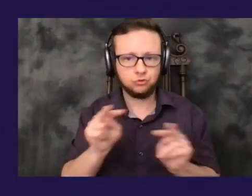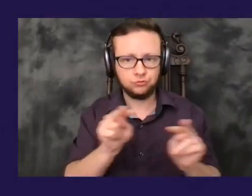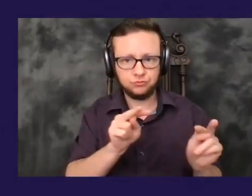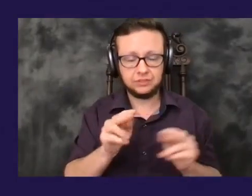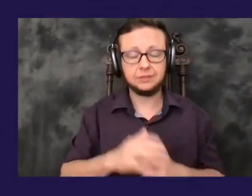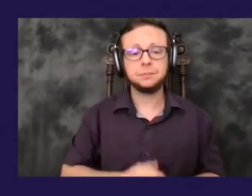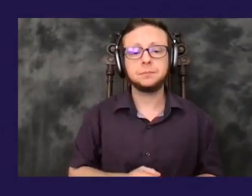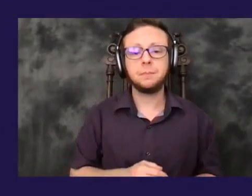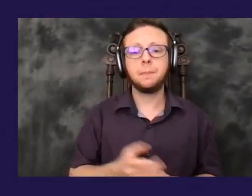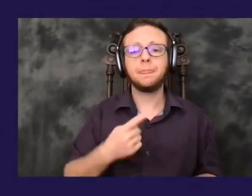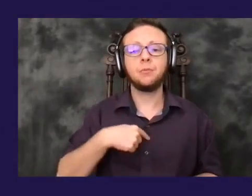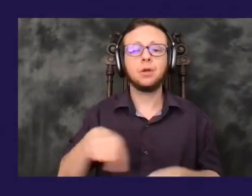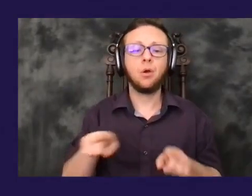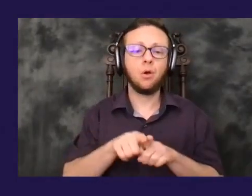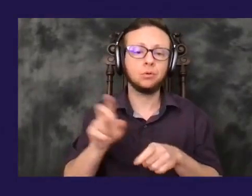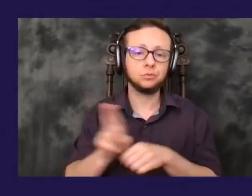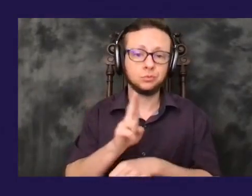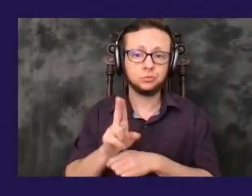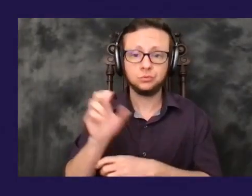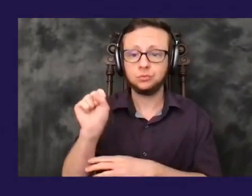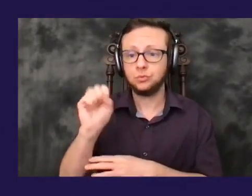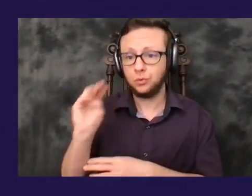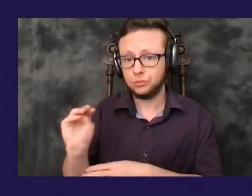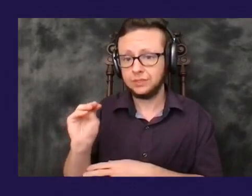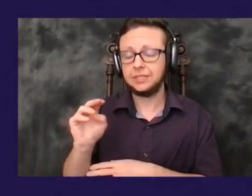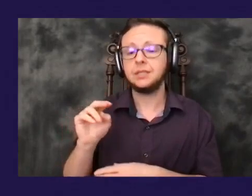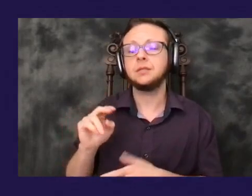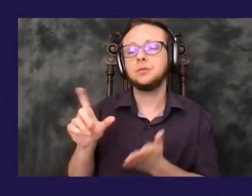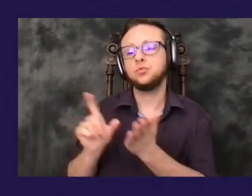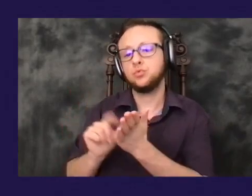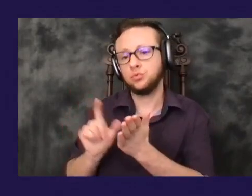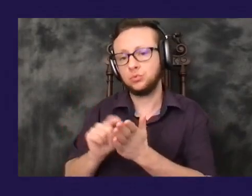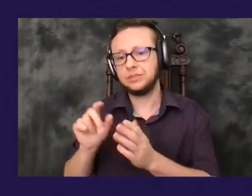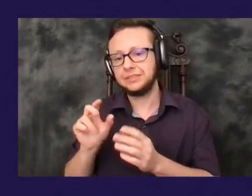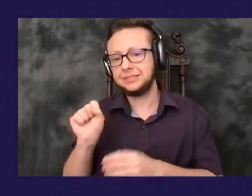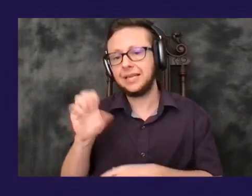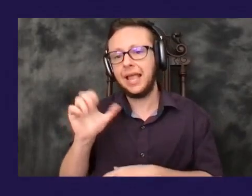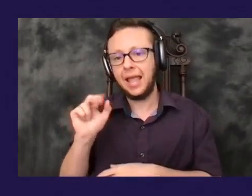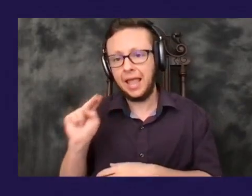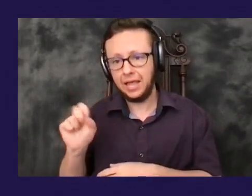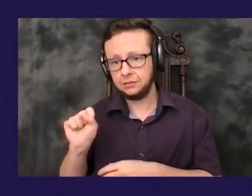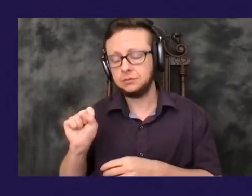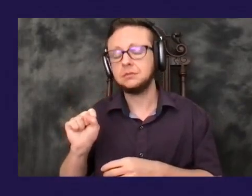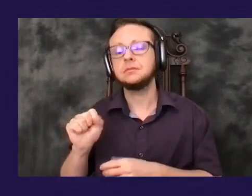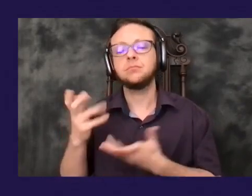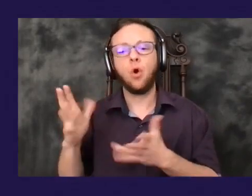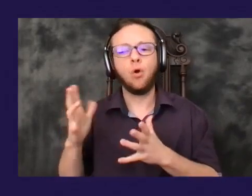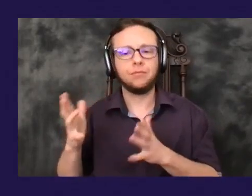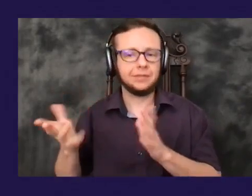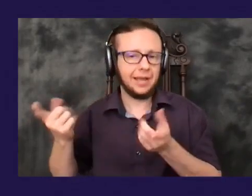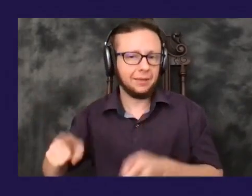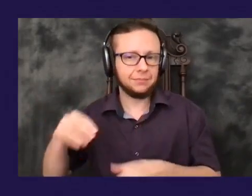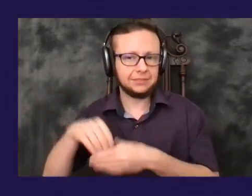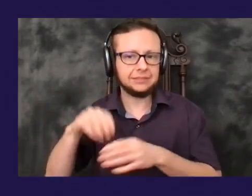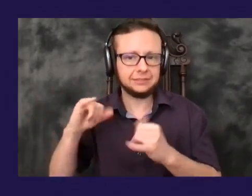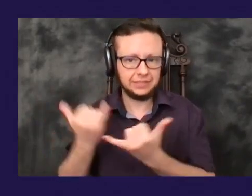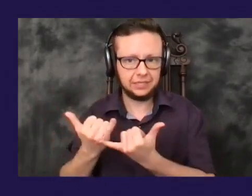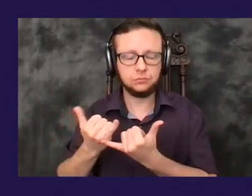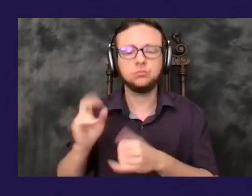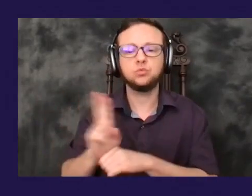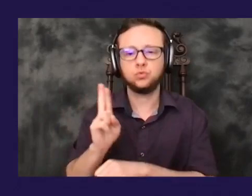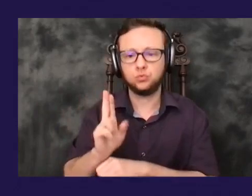to use social media and news scans that were already being conducted within the agency, and these